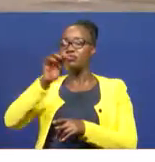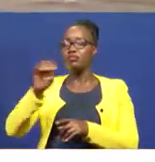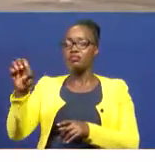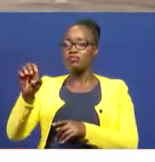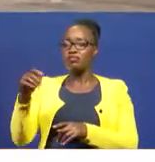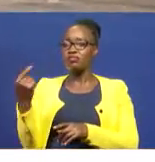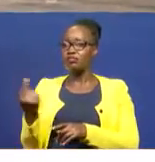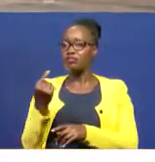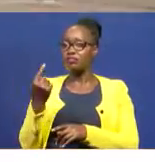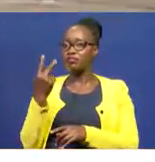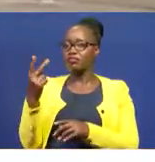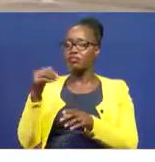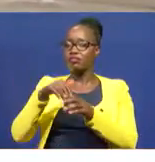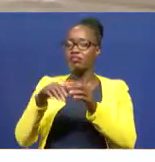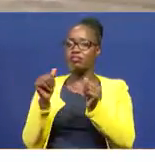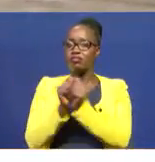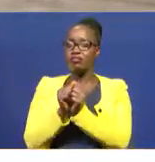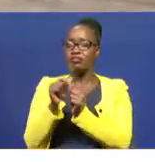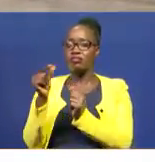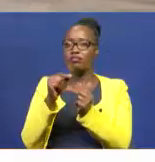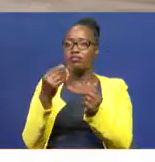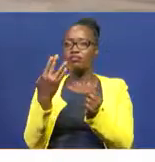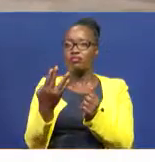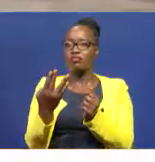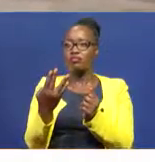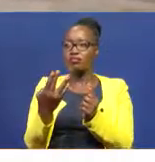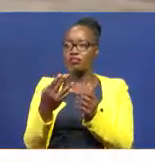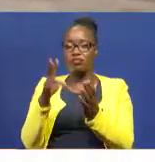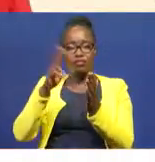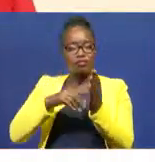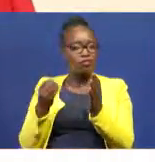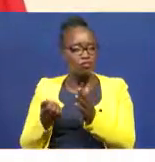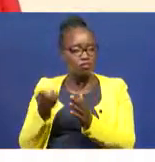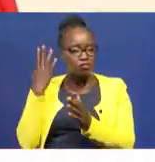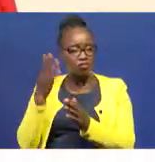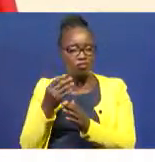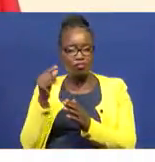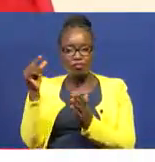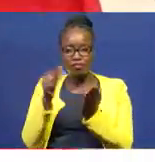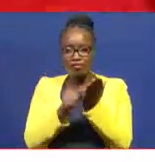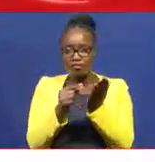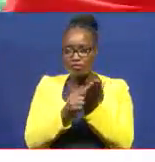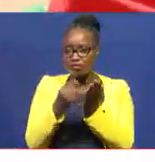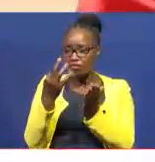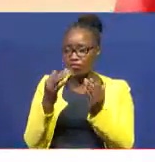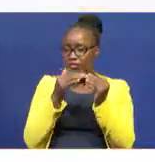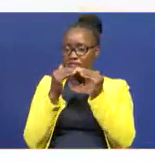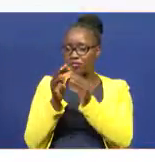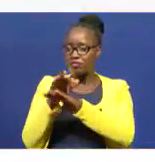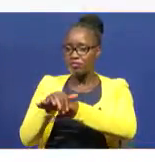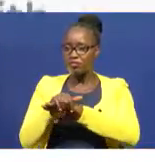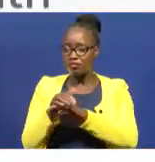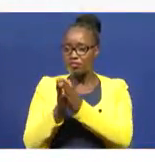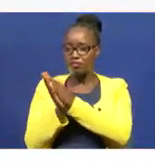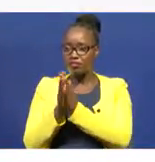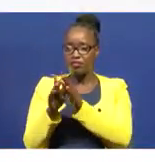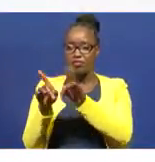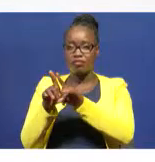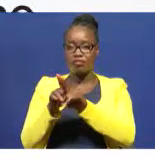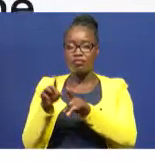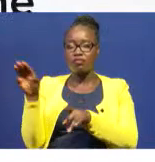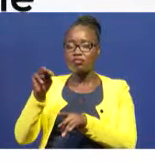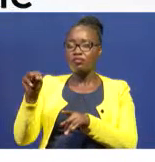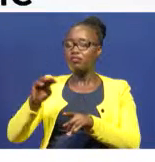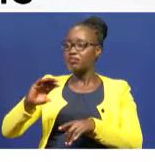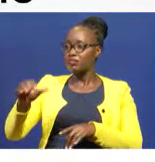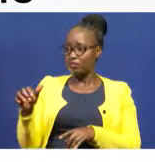where only 2 in 10 grade 4 learners could read and comprehend a grade 3 level English story. Additionally, in Mandera